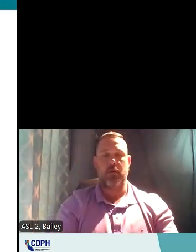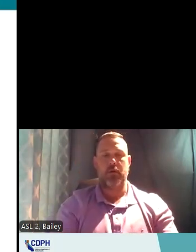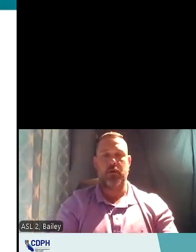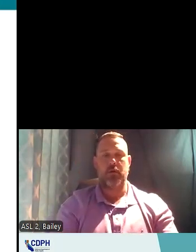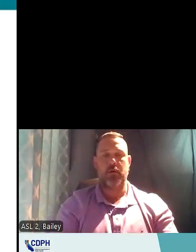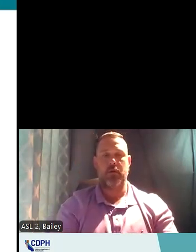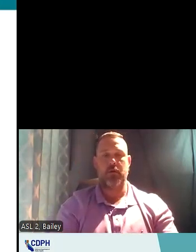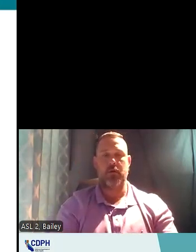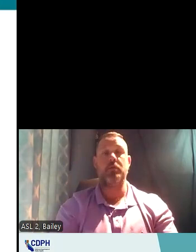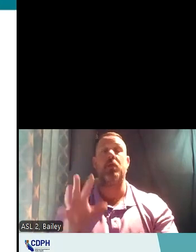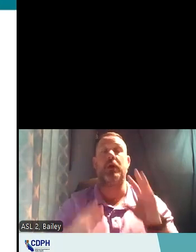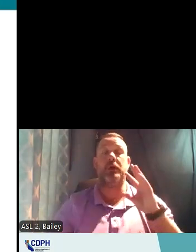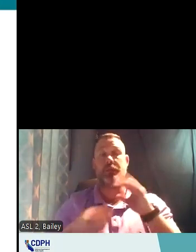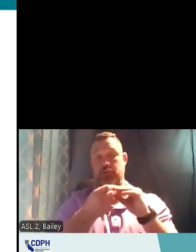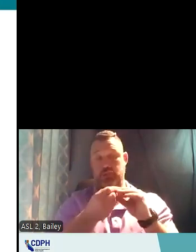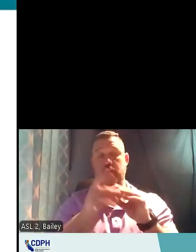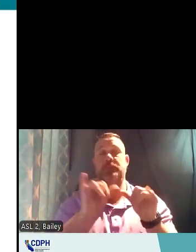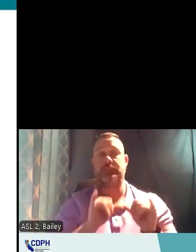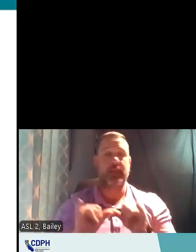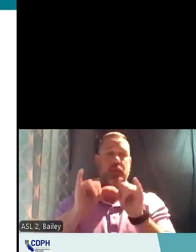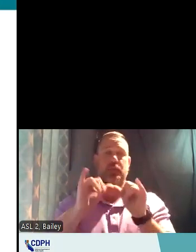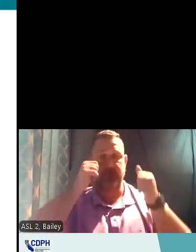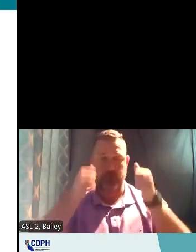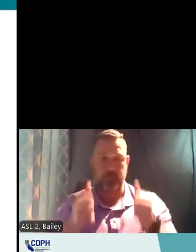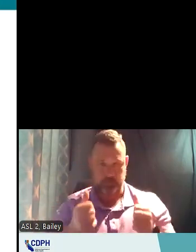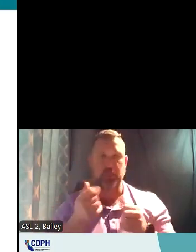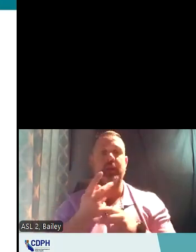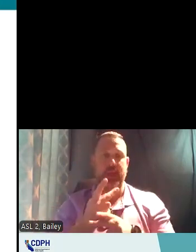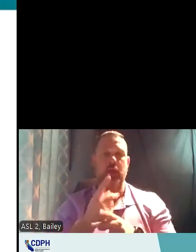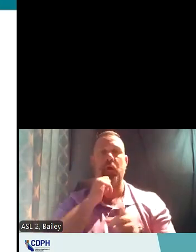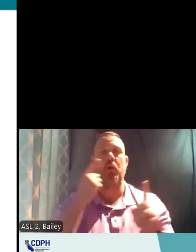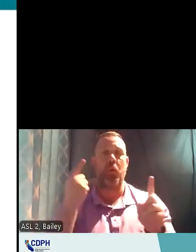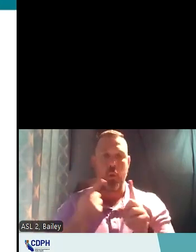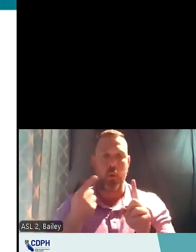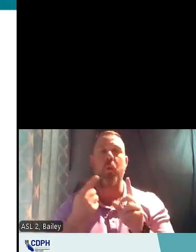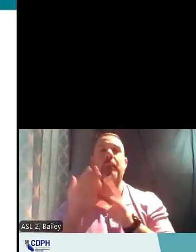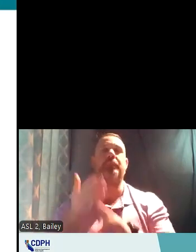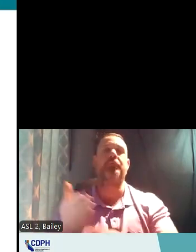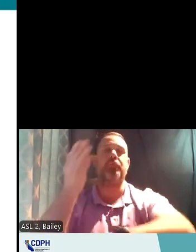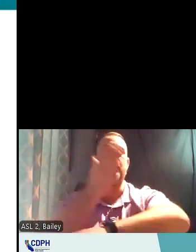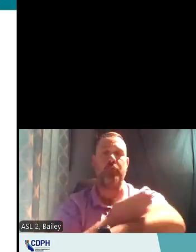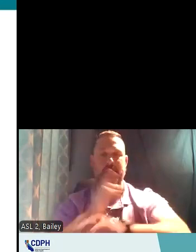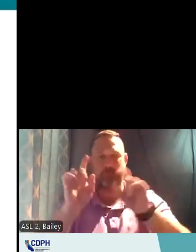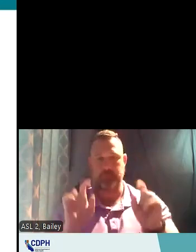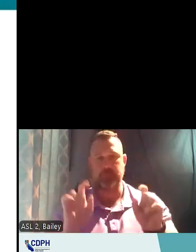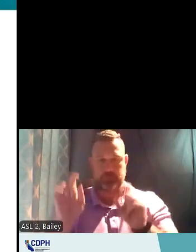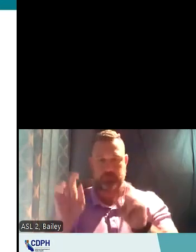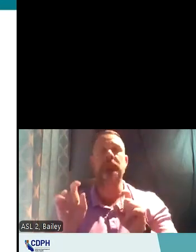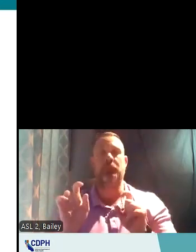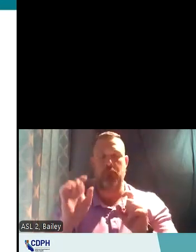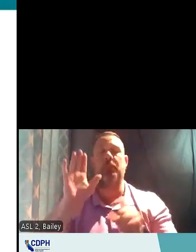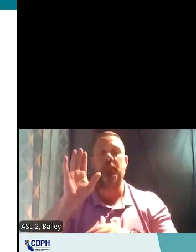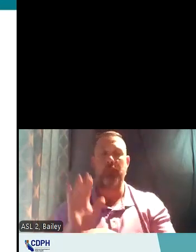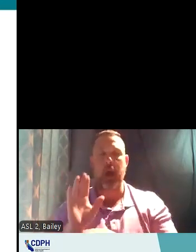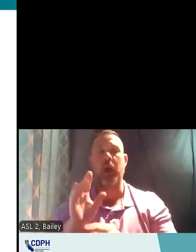In addition, ADP implemented the Standards of Dementia Care Initiative with the goals of improving dementia screening by one,